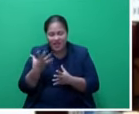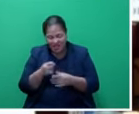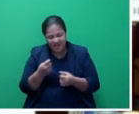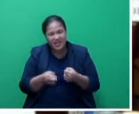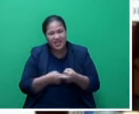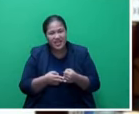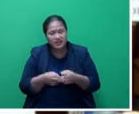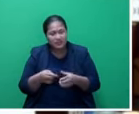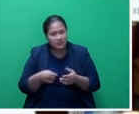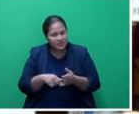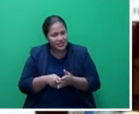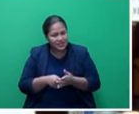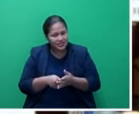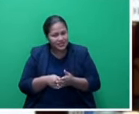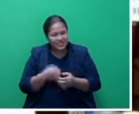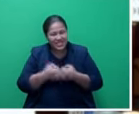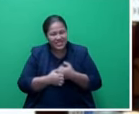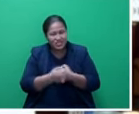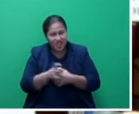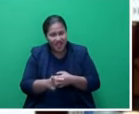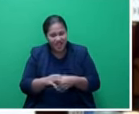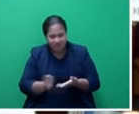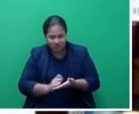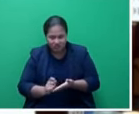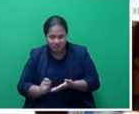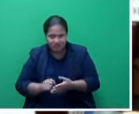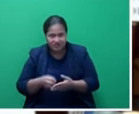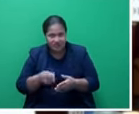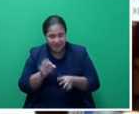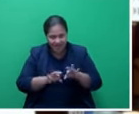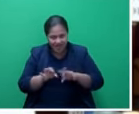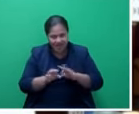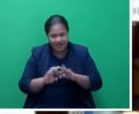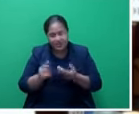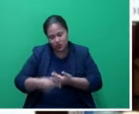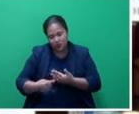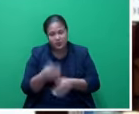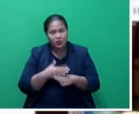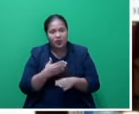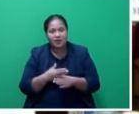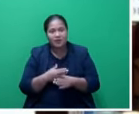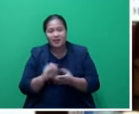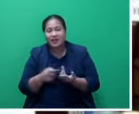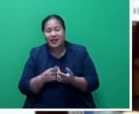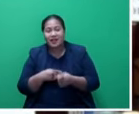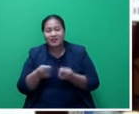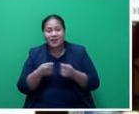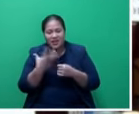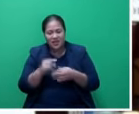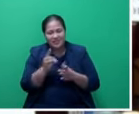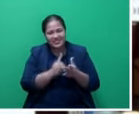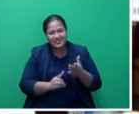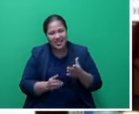being finalized before the contractors are assigned to commence work. These markets will have a modern design and built for the